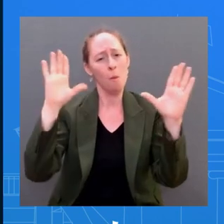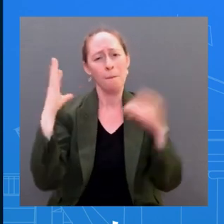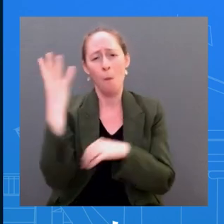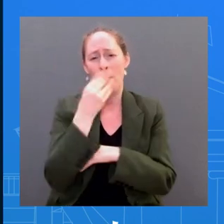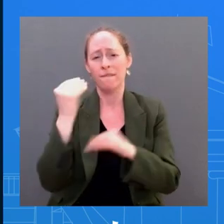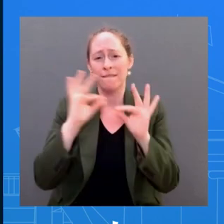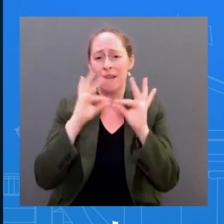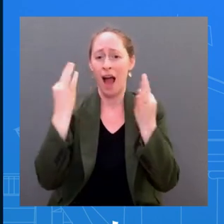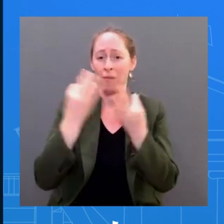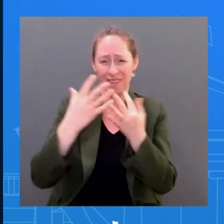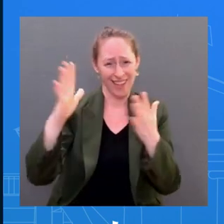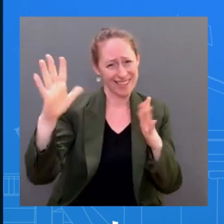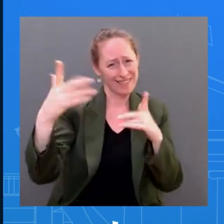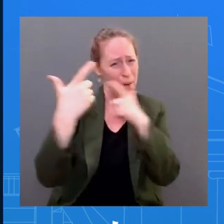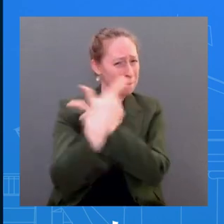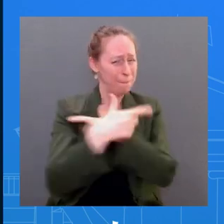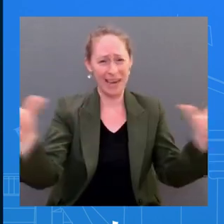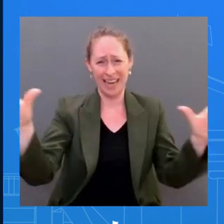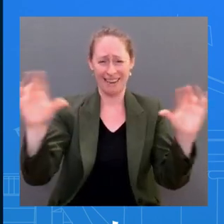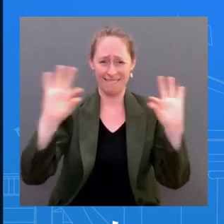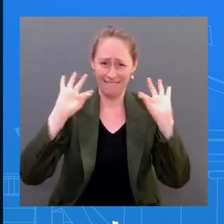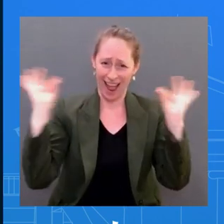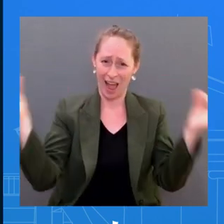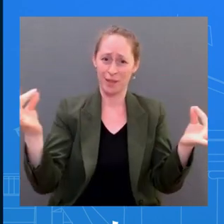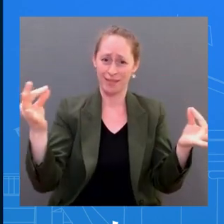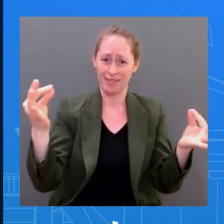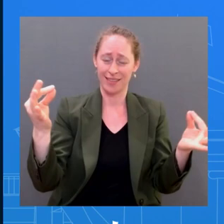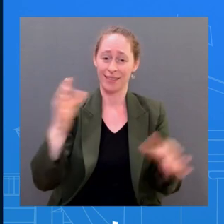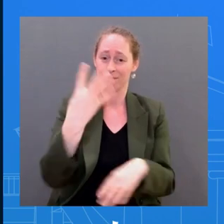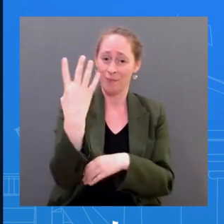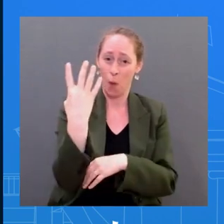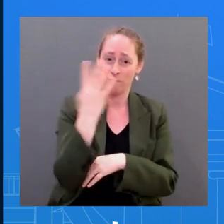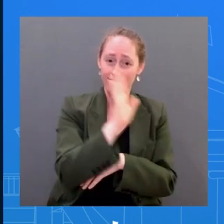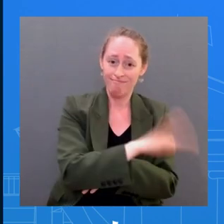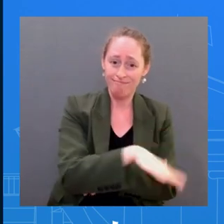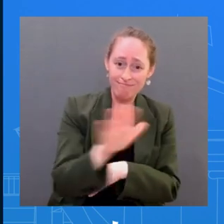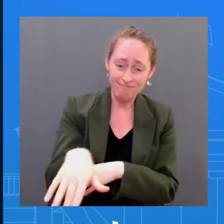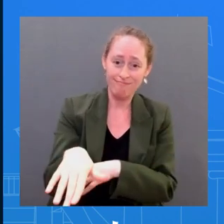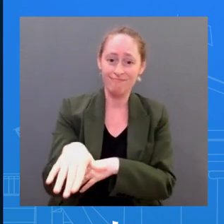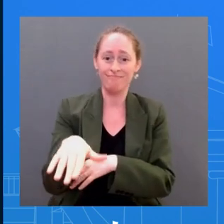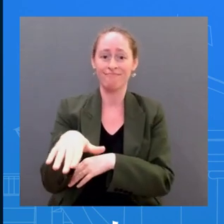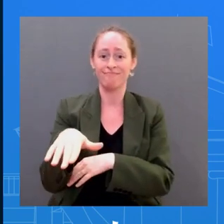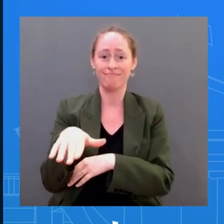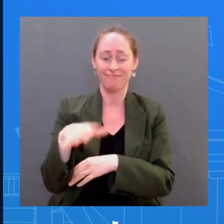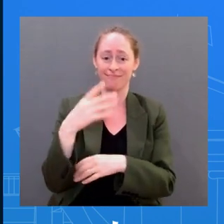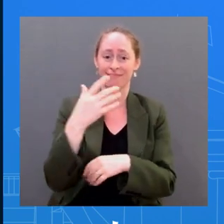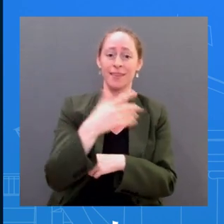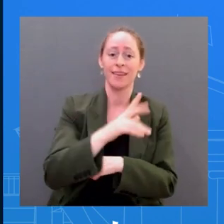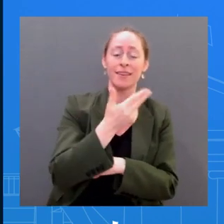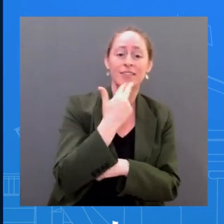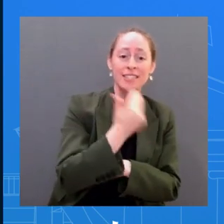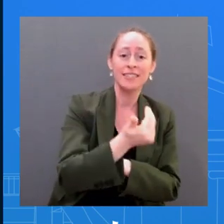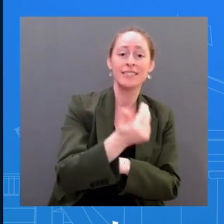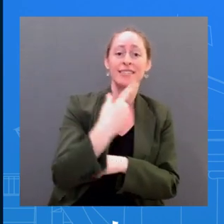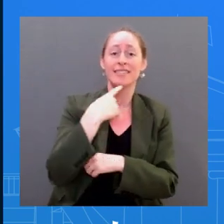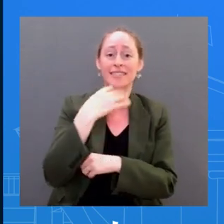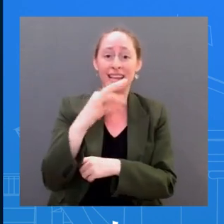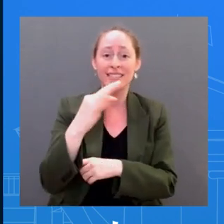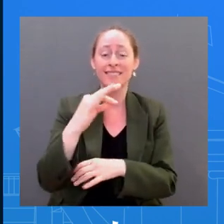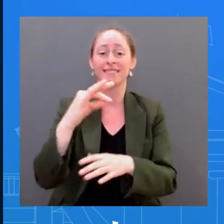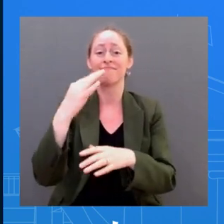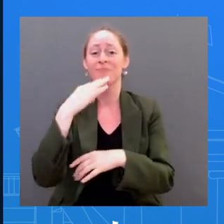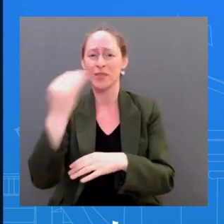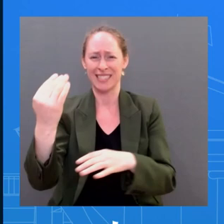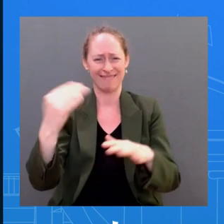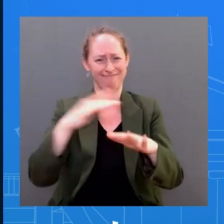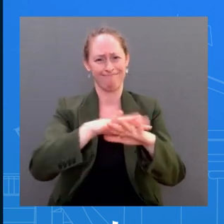kids. Kids were 23, 19, 15, and 13. They shared all these stories about how Irma and Joe served the community and would host all